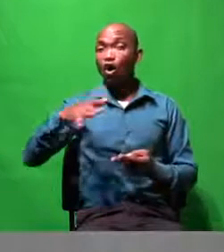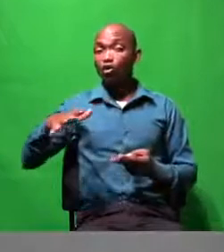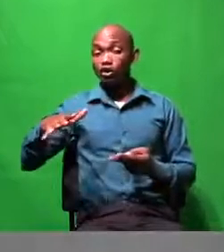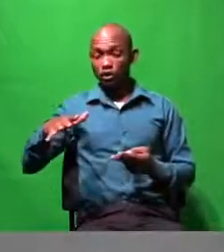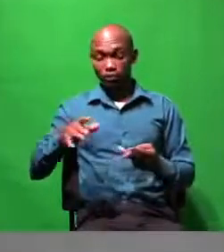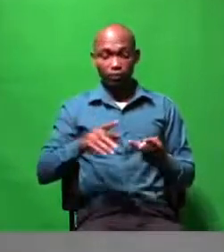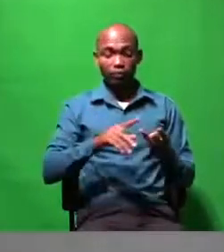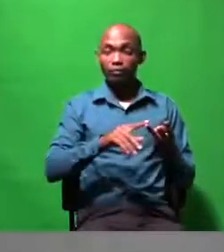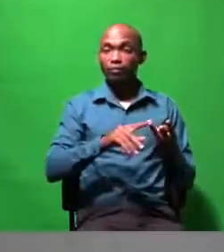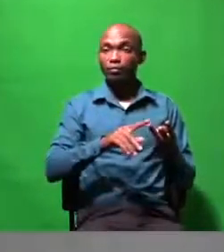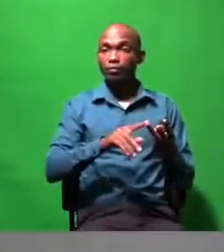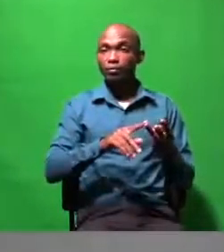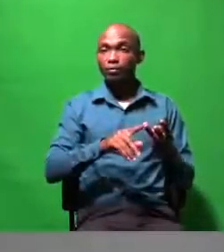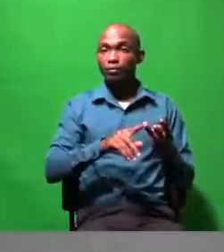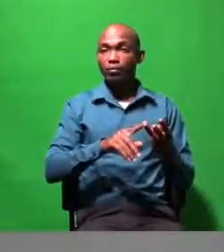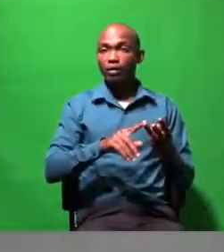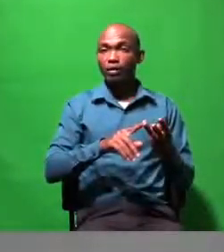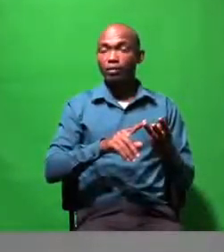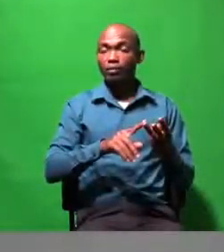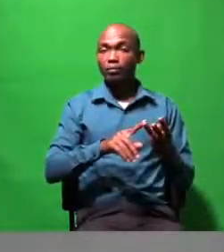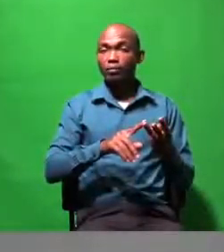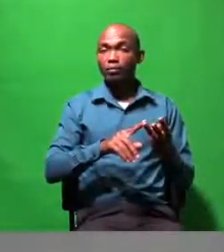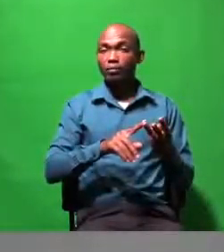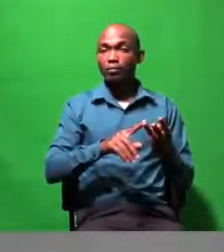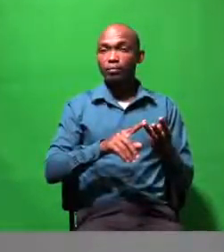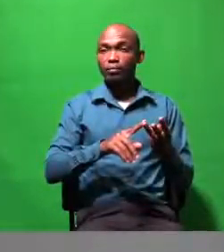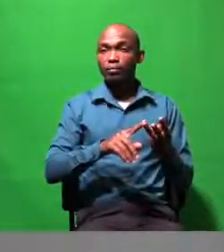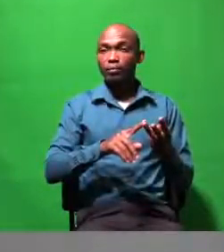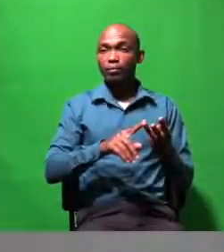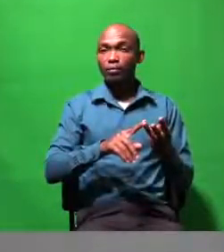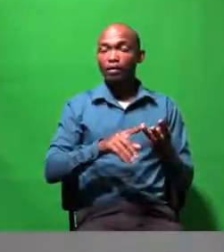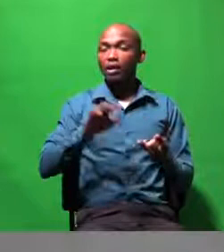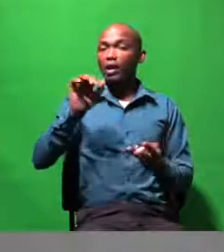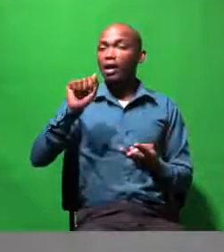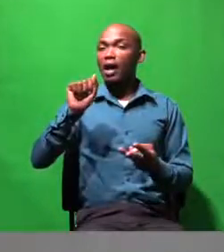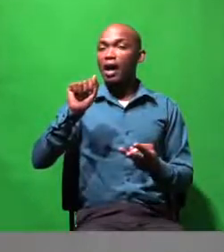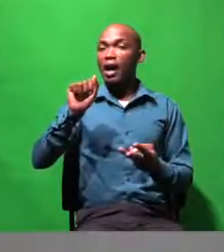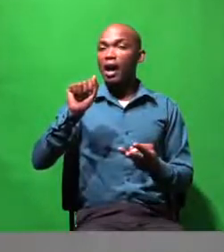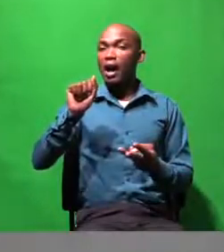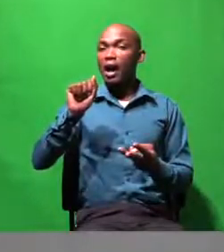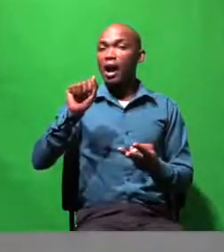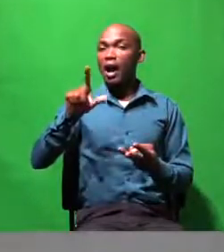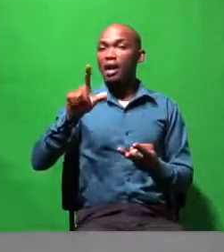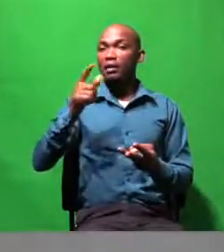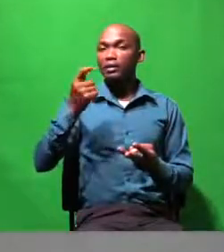Thirdly, or C is Atlantic